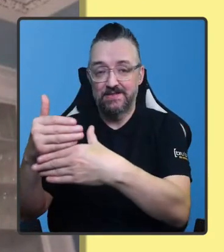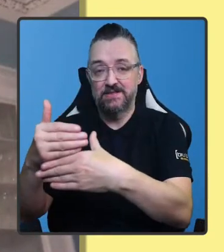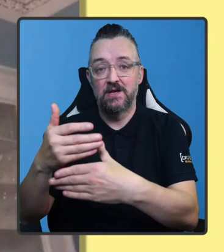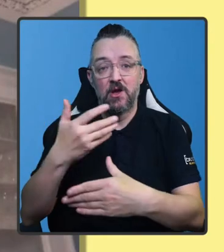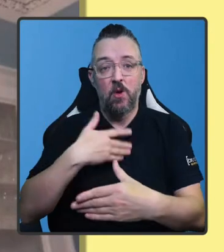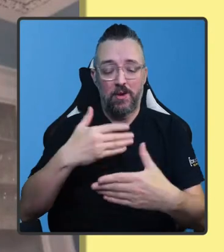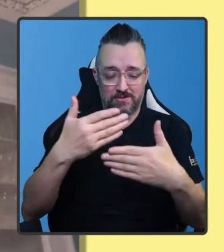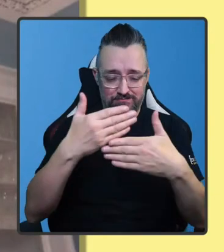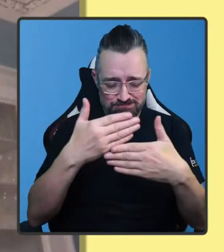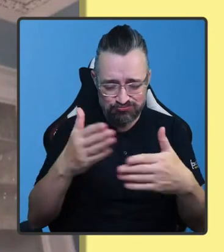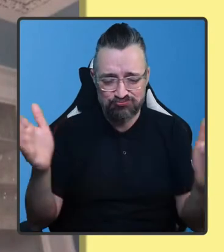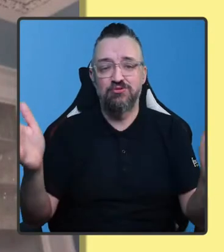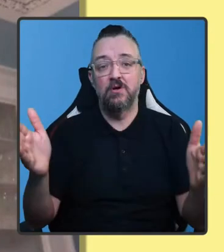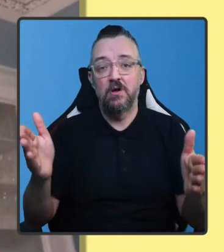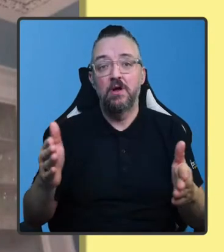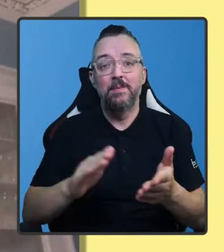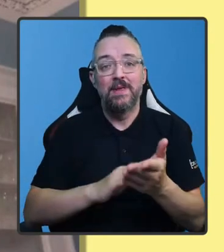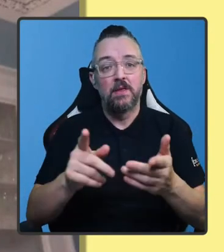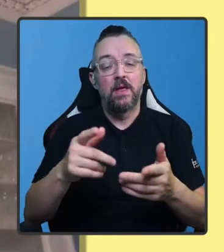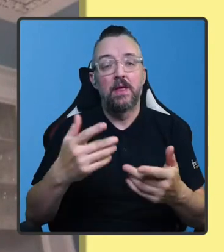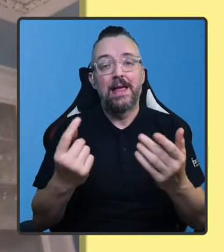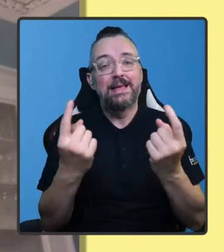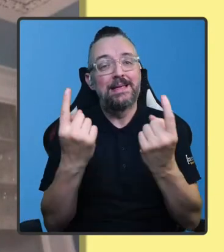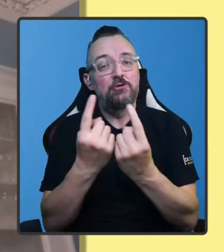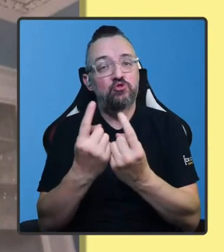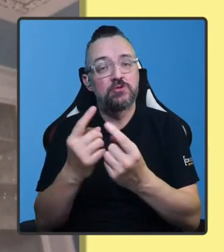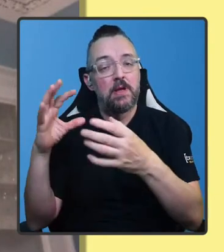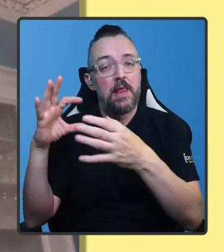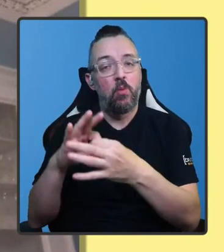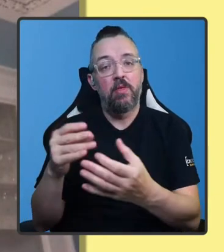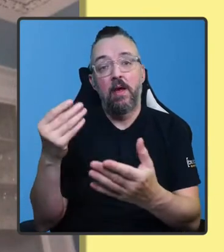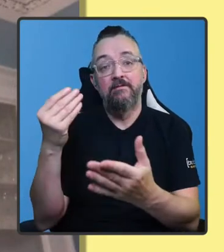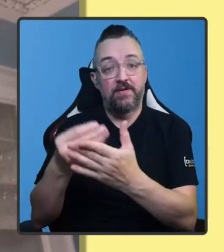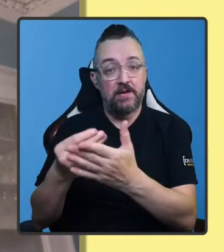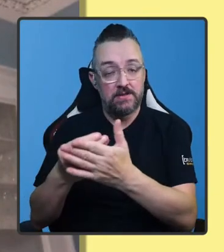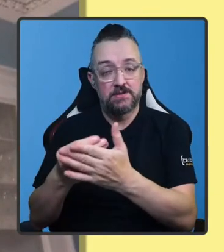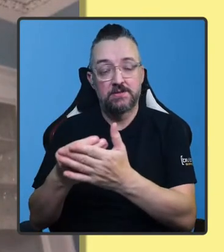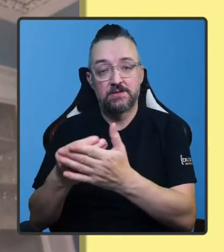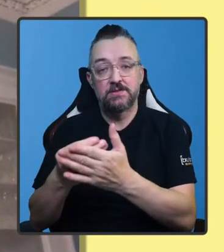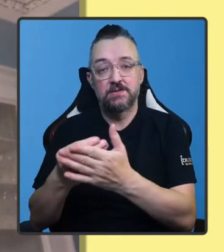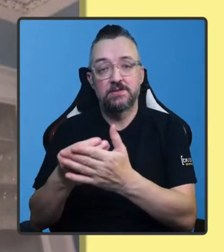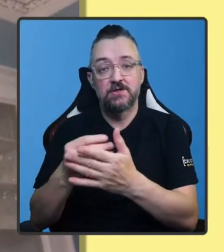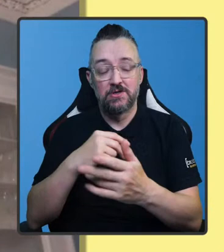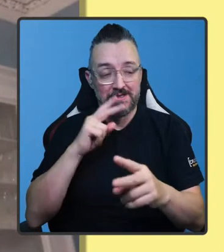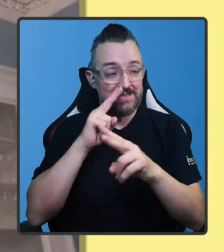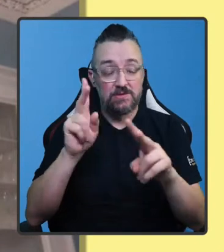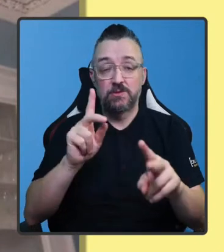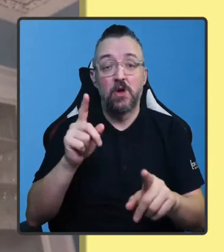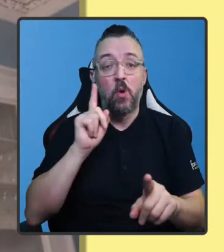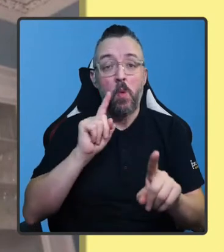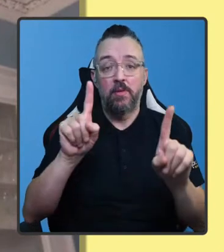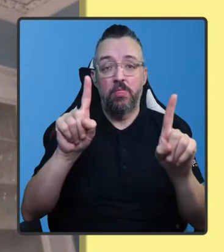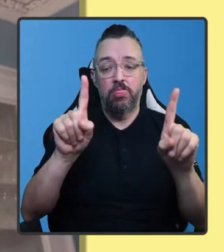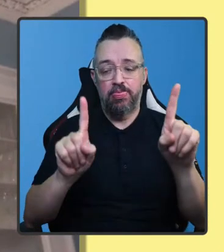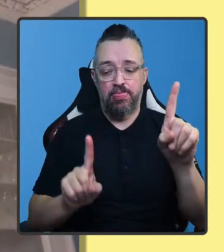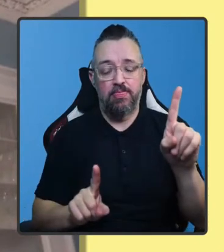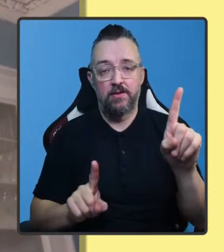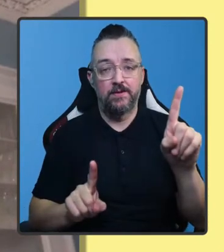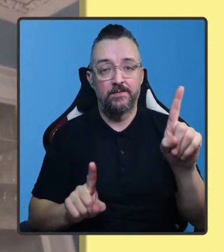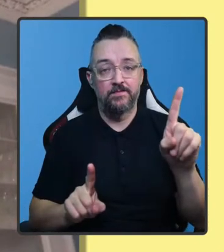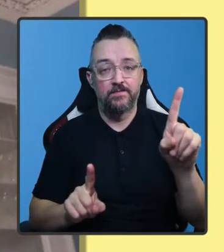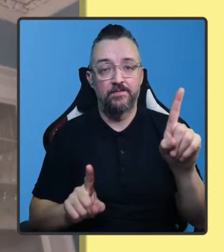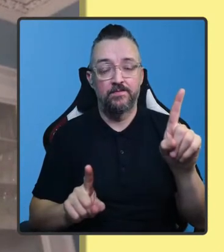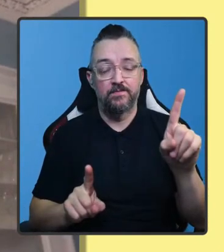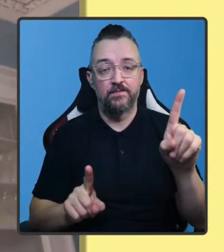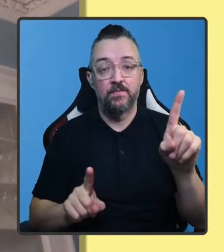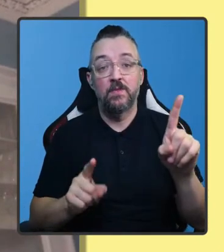such as systemic issues in our financial systems that consistently see women poorer. The call in this